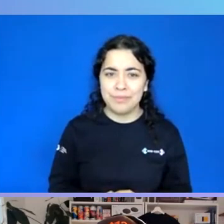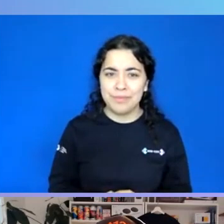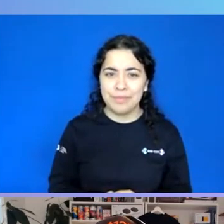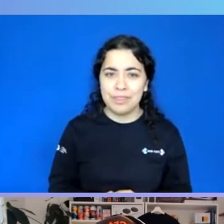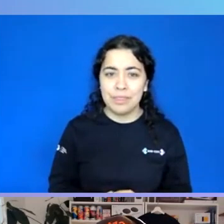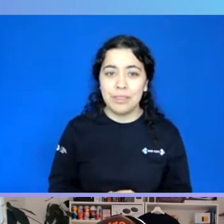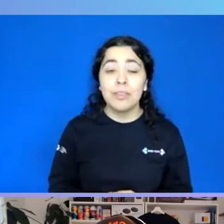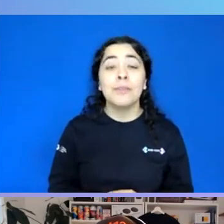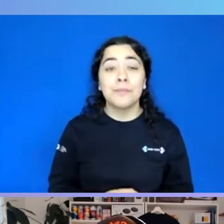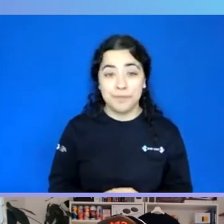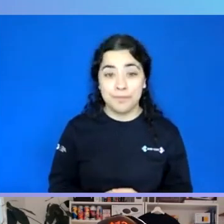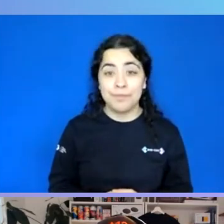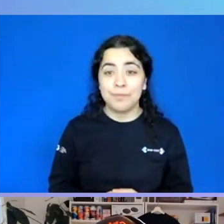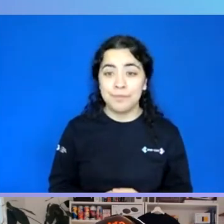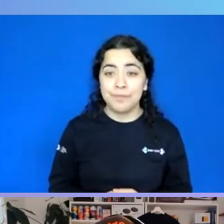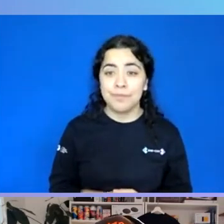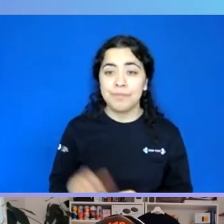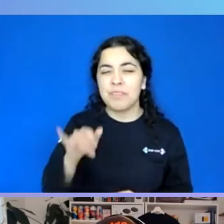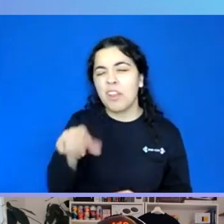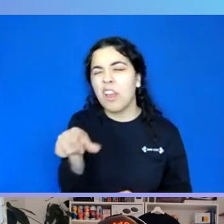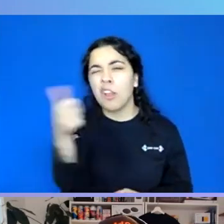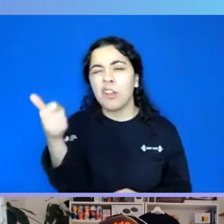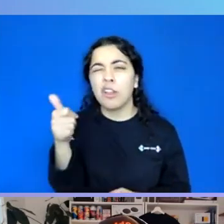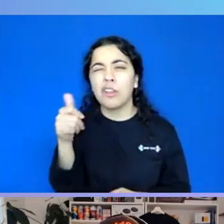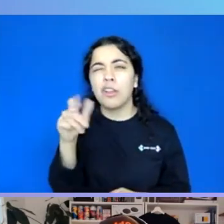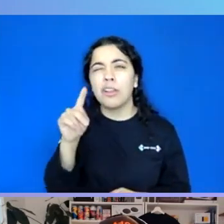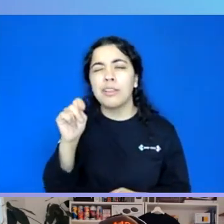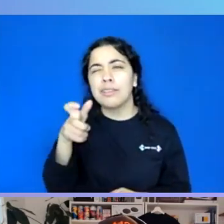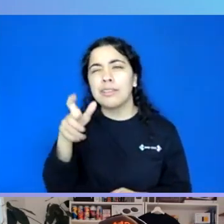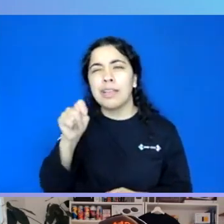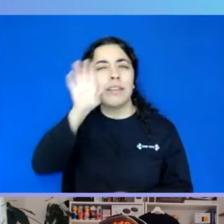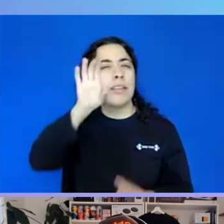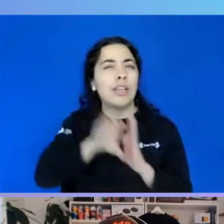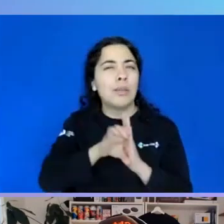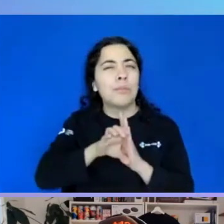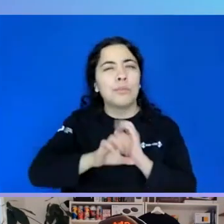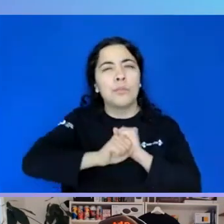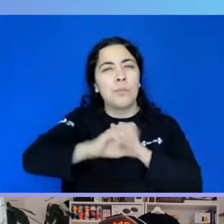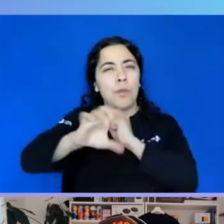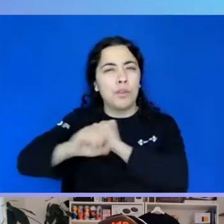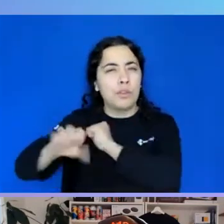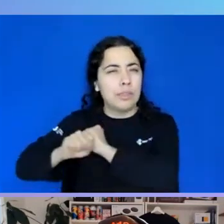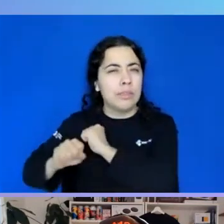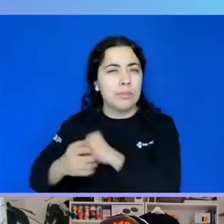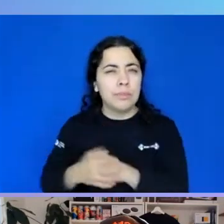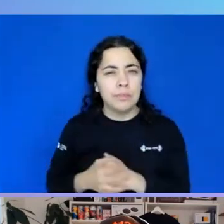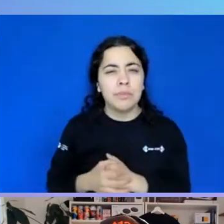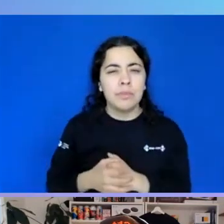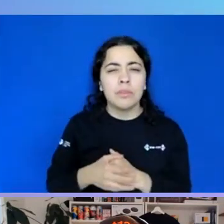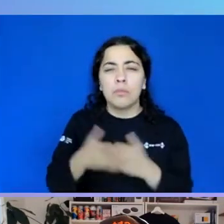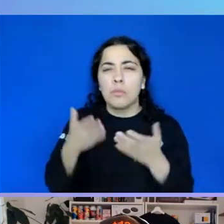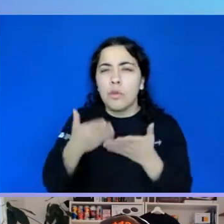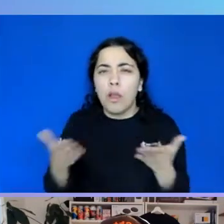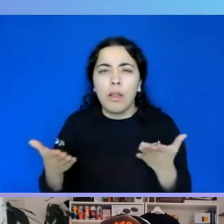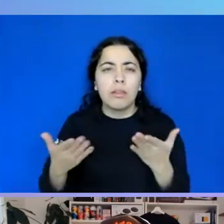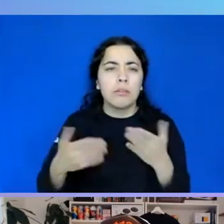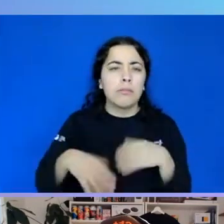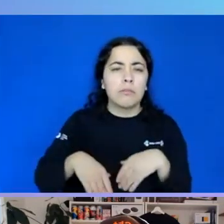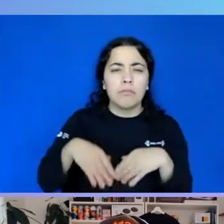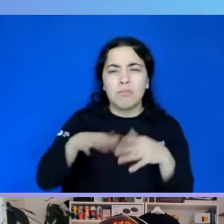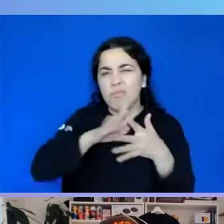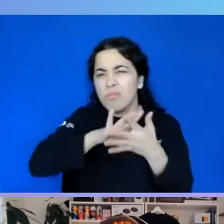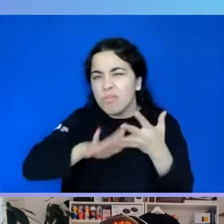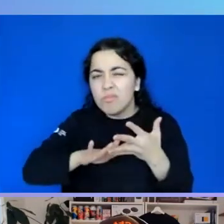it's yet another text and image marketing letter with products and so on.